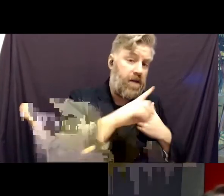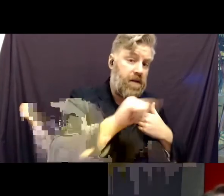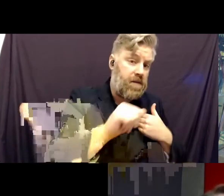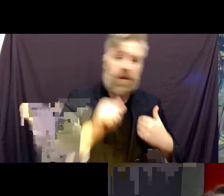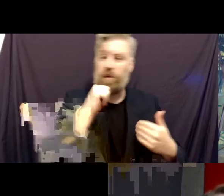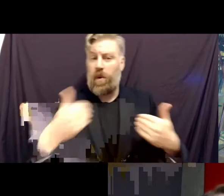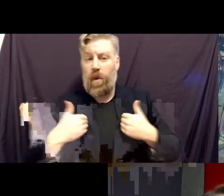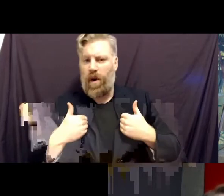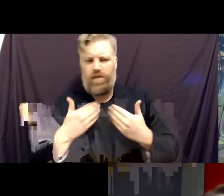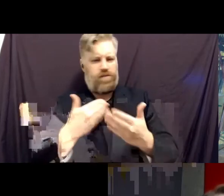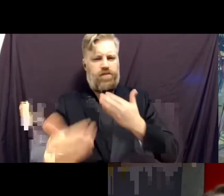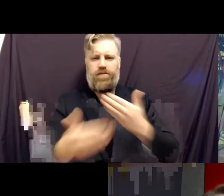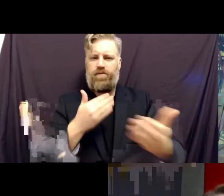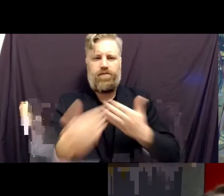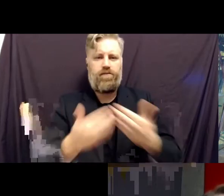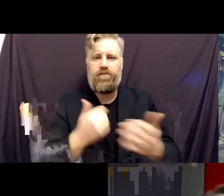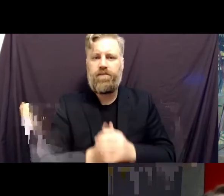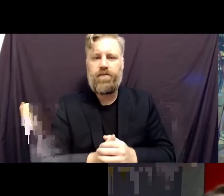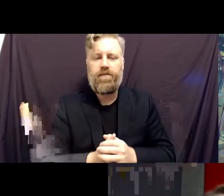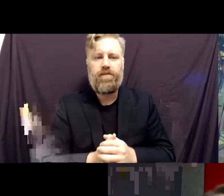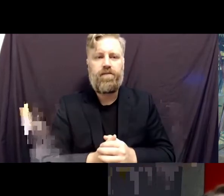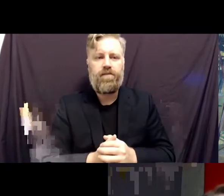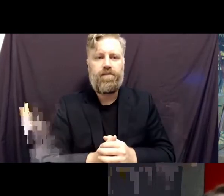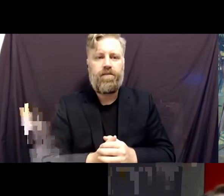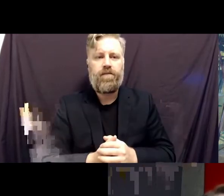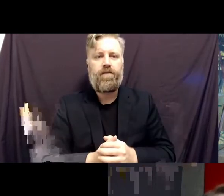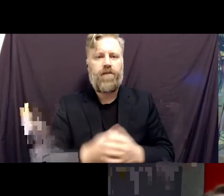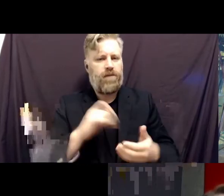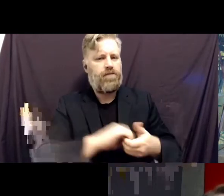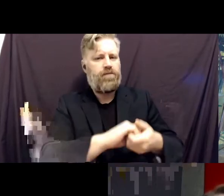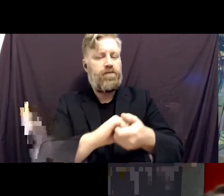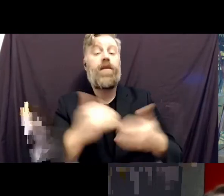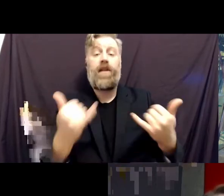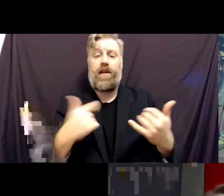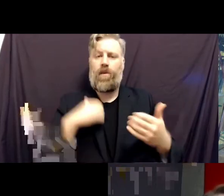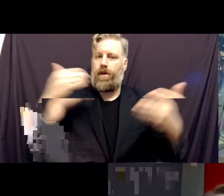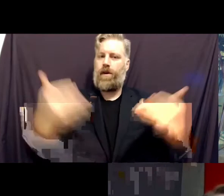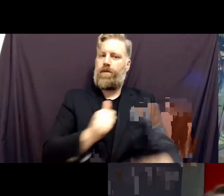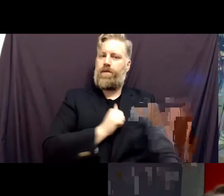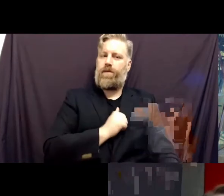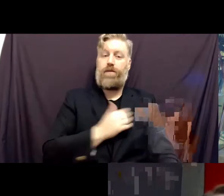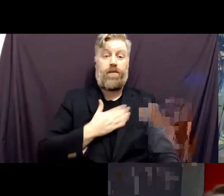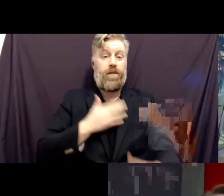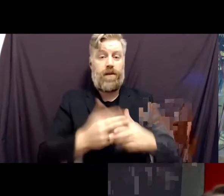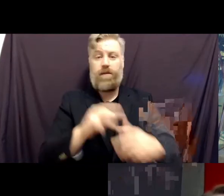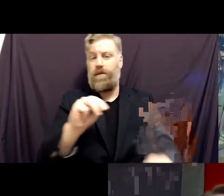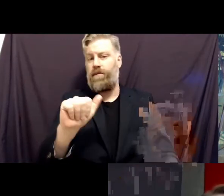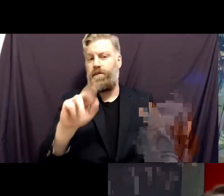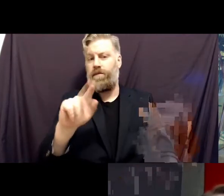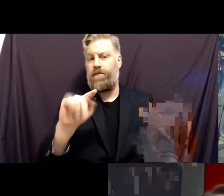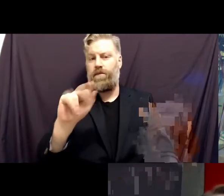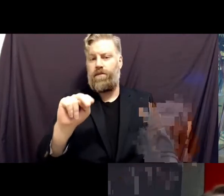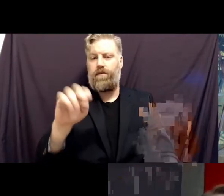globally. Now, let me kindly introduce myself to you. I'm Martinessel, a member of the